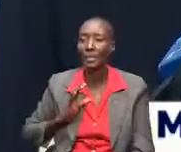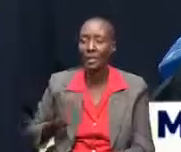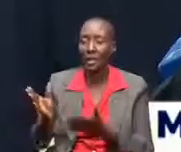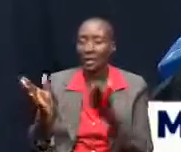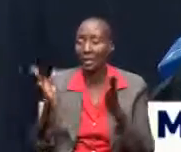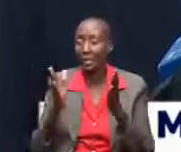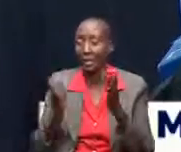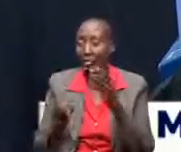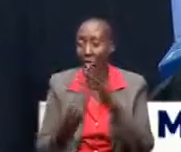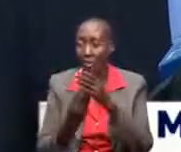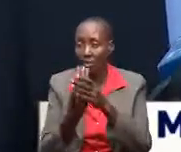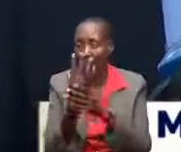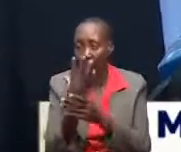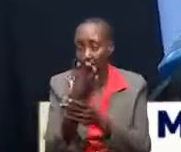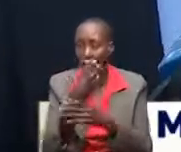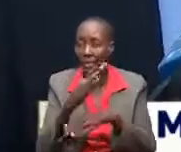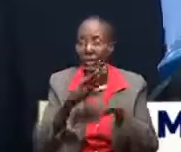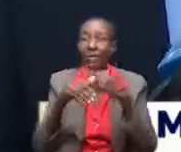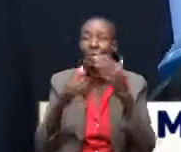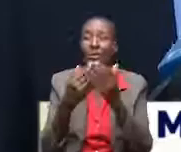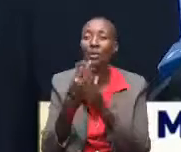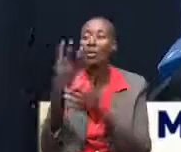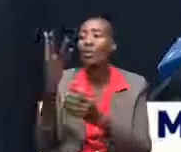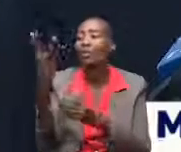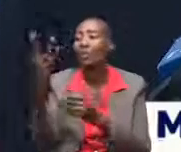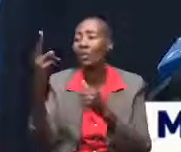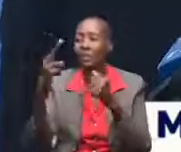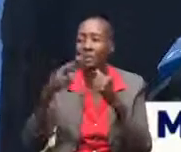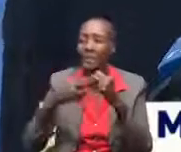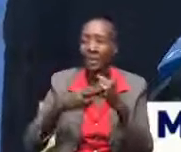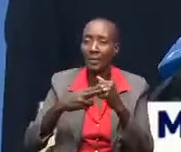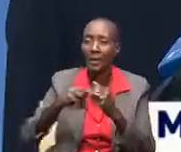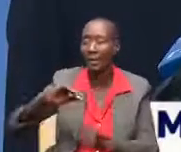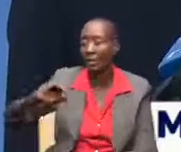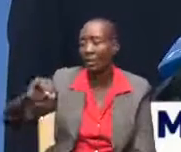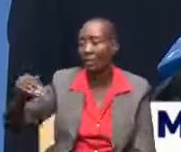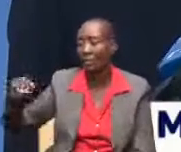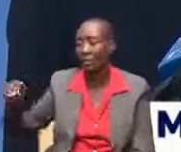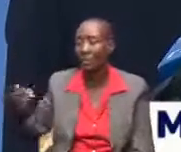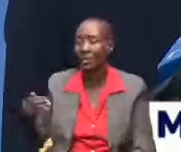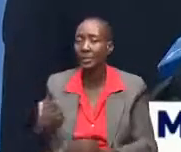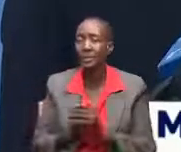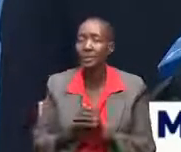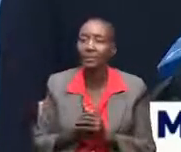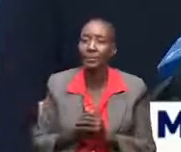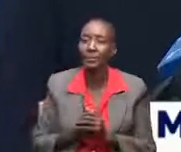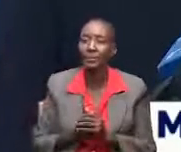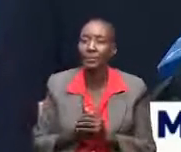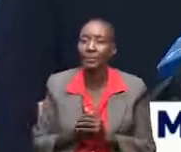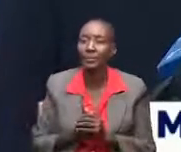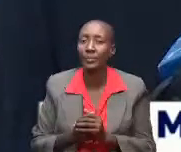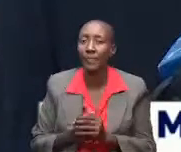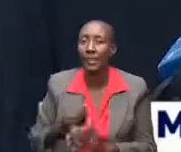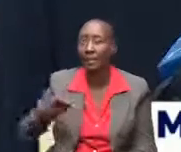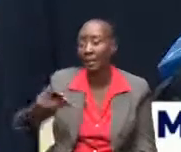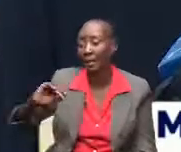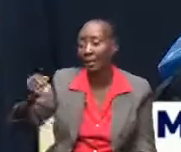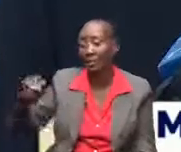formed in all the 47 counties. The